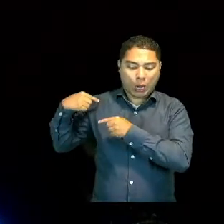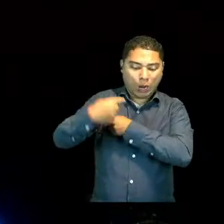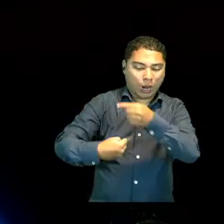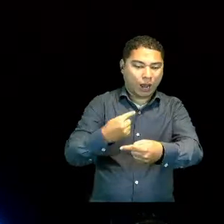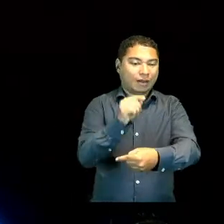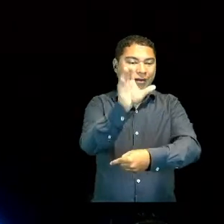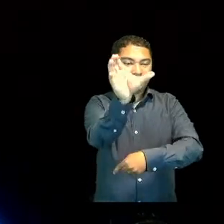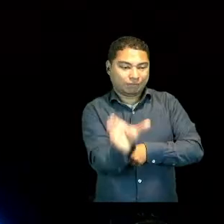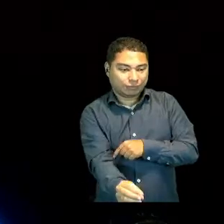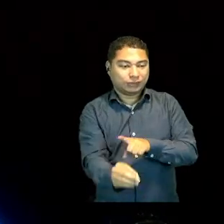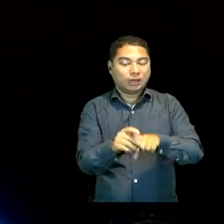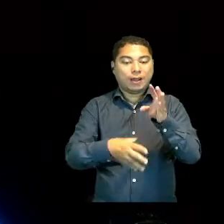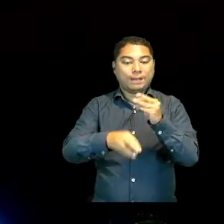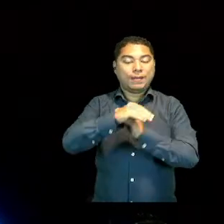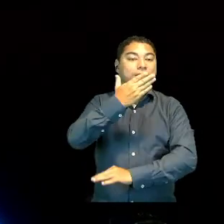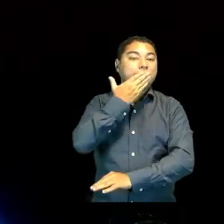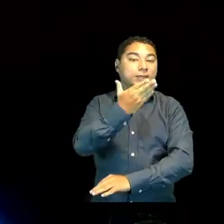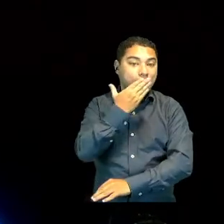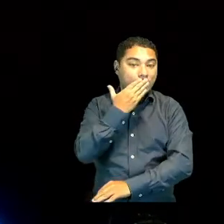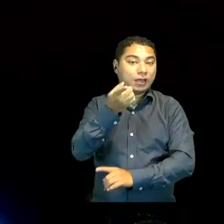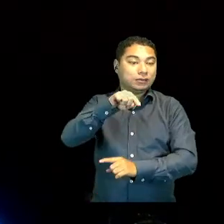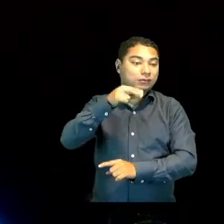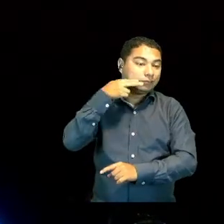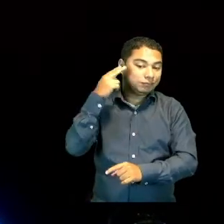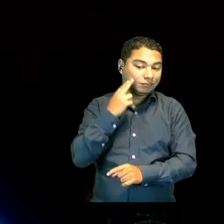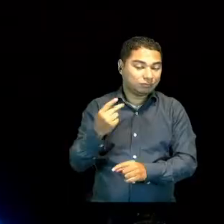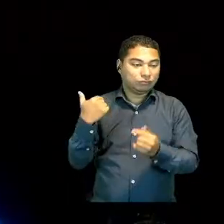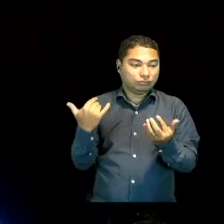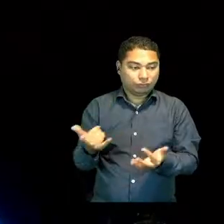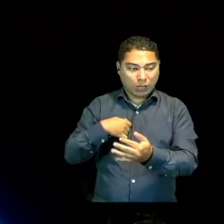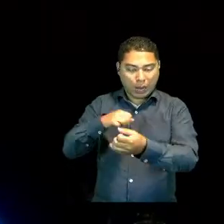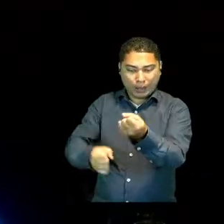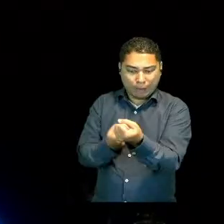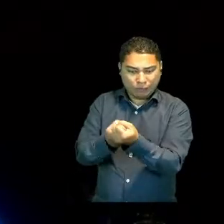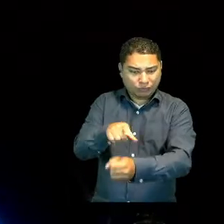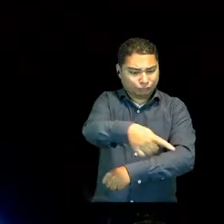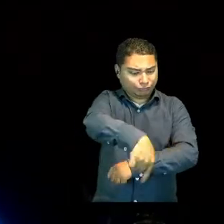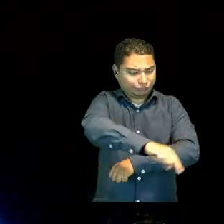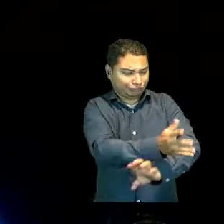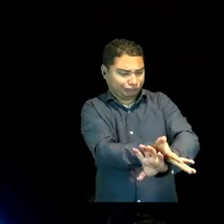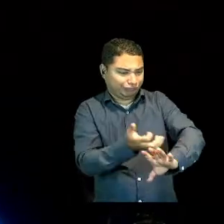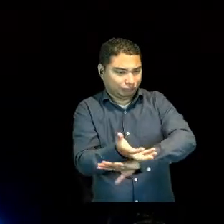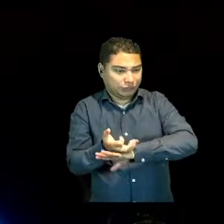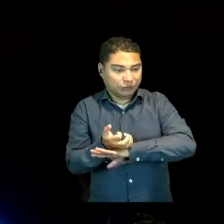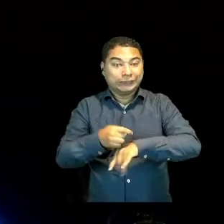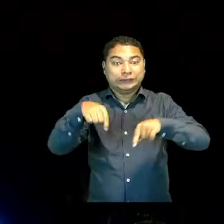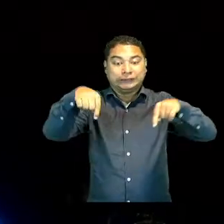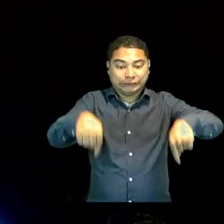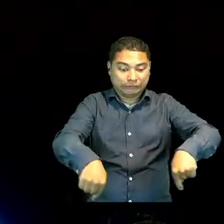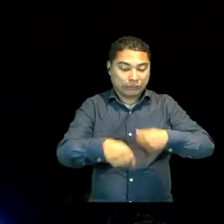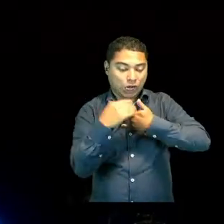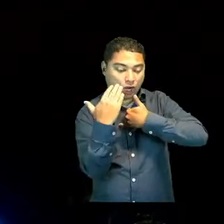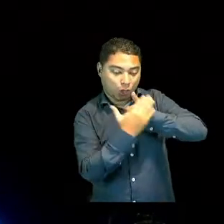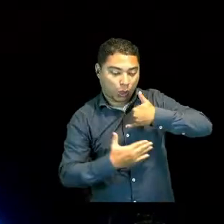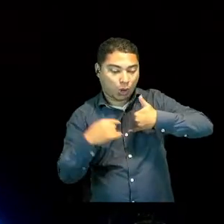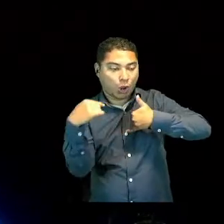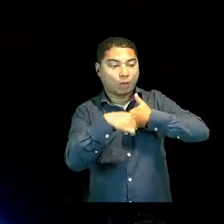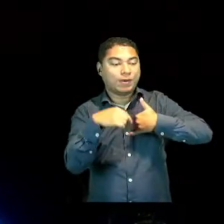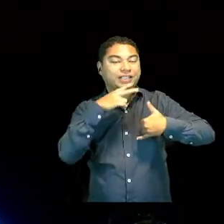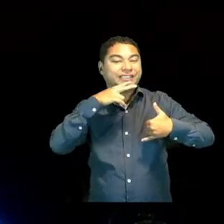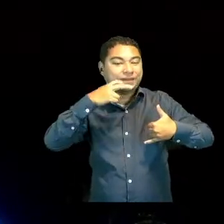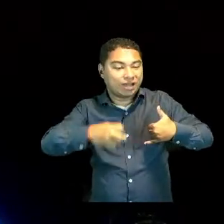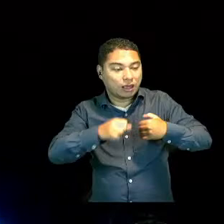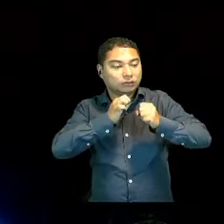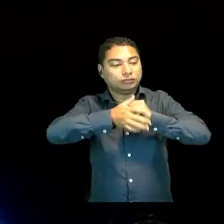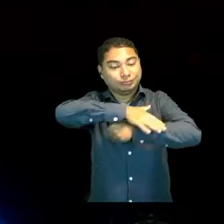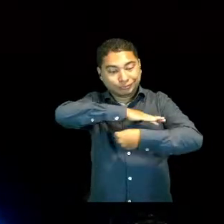very difficult moment, it's a difficult moment here in this country, I feel very privileged